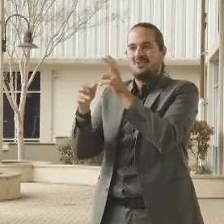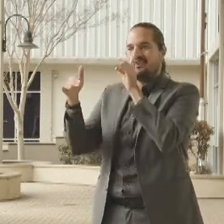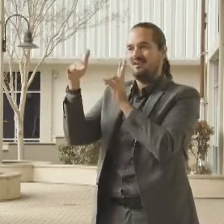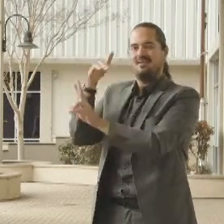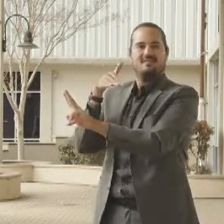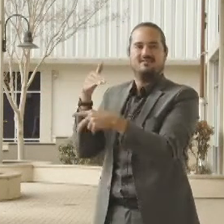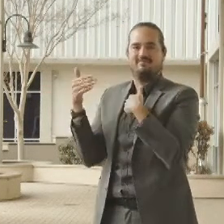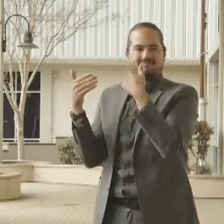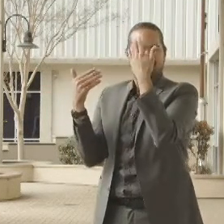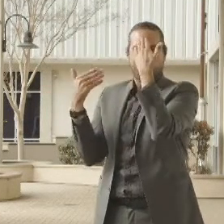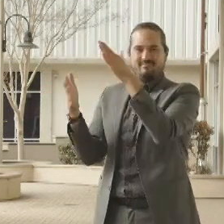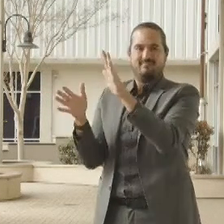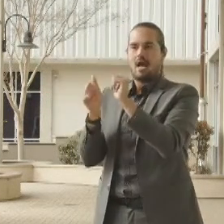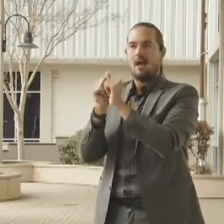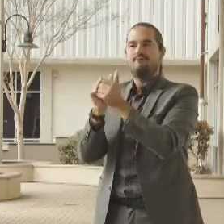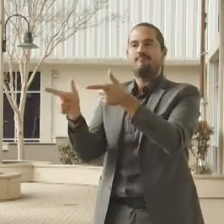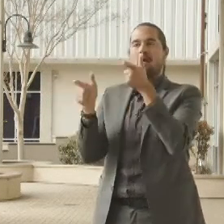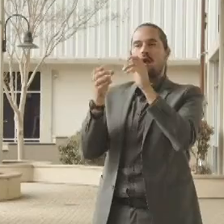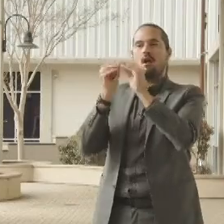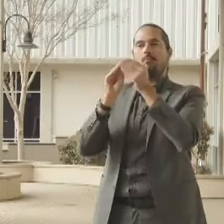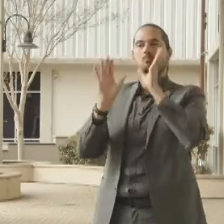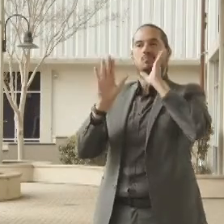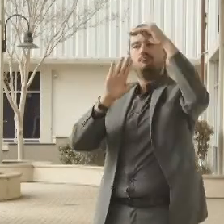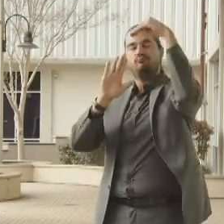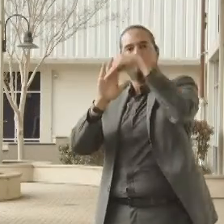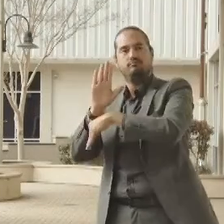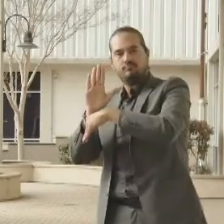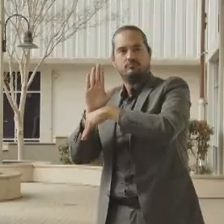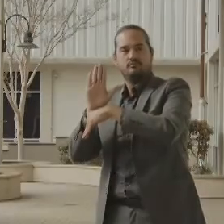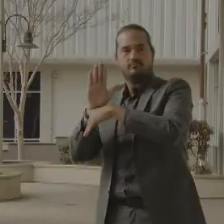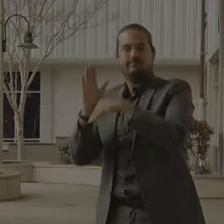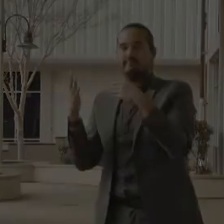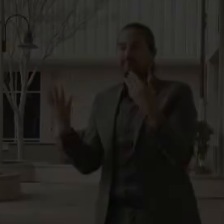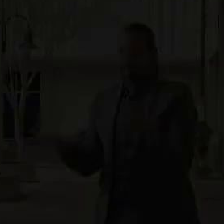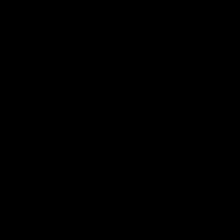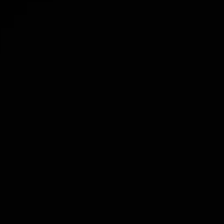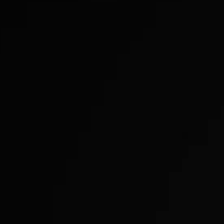we're getting out of this Omicron wave.